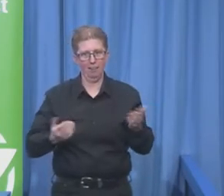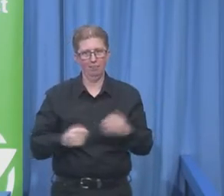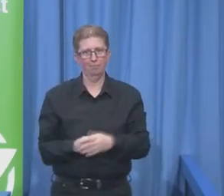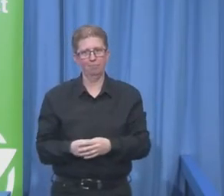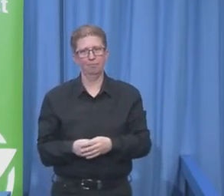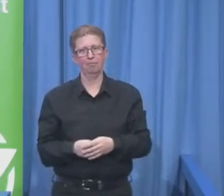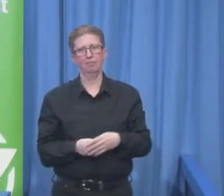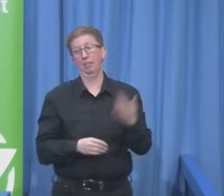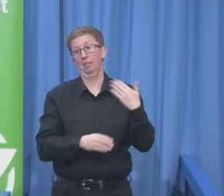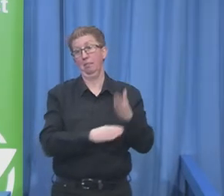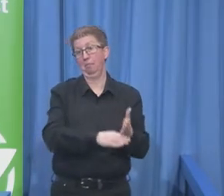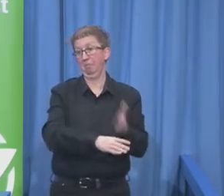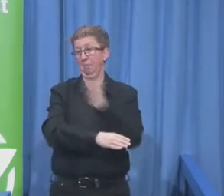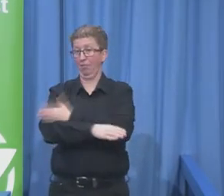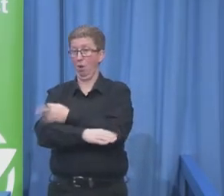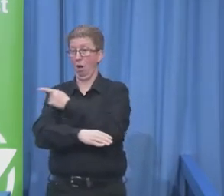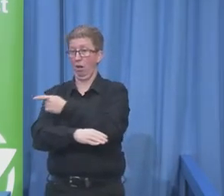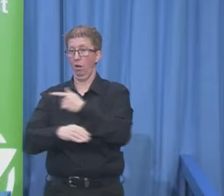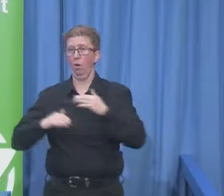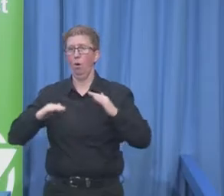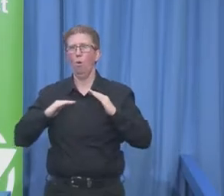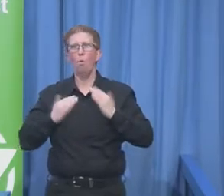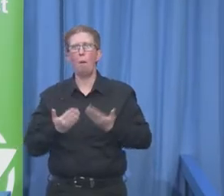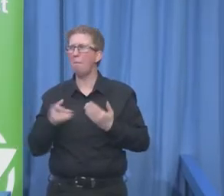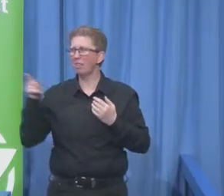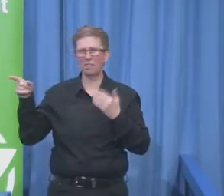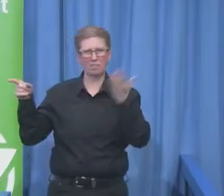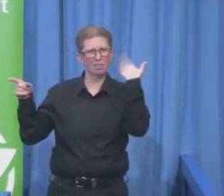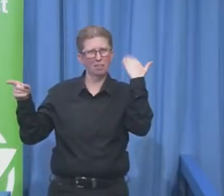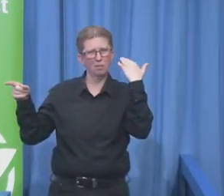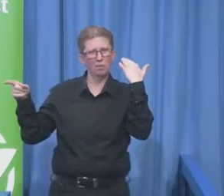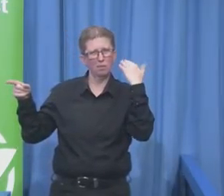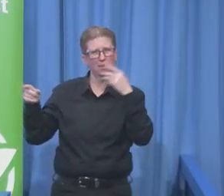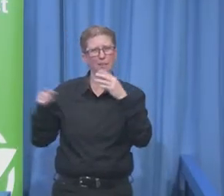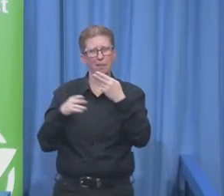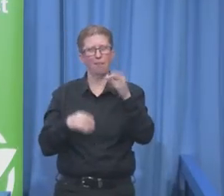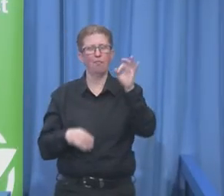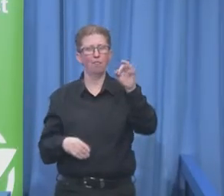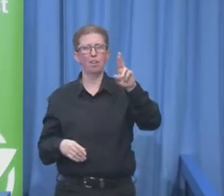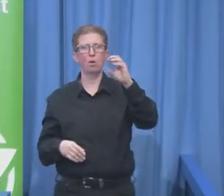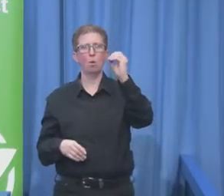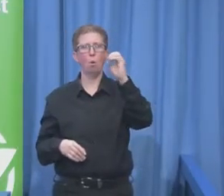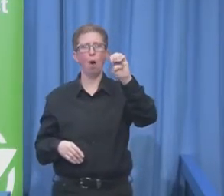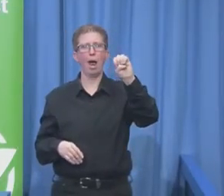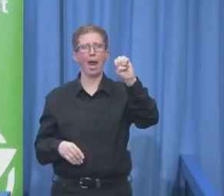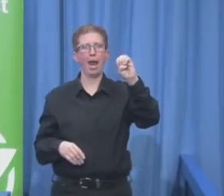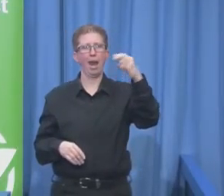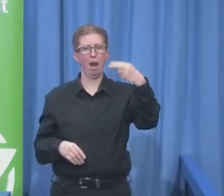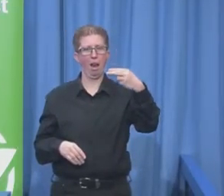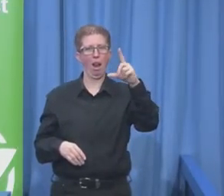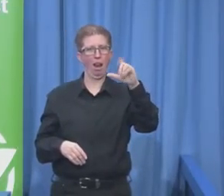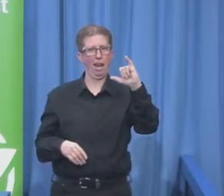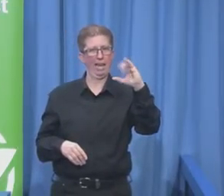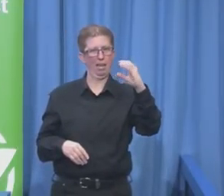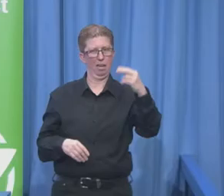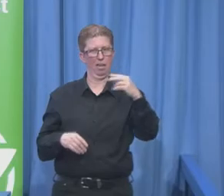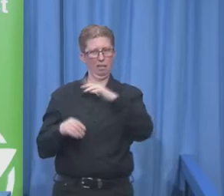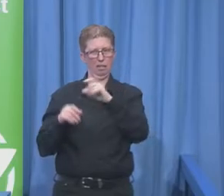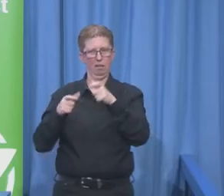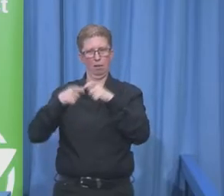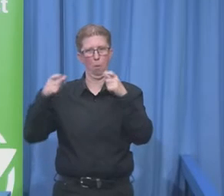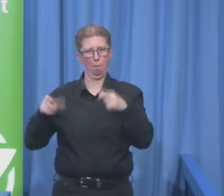the same pace and have the same social skills? So taking off from there, our third model is designed